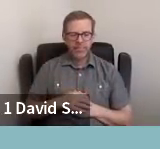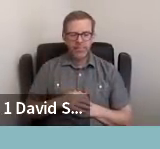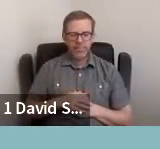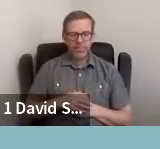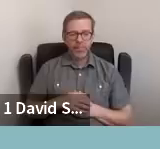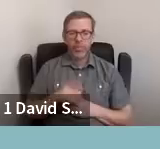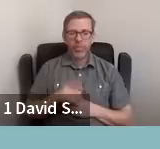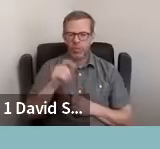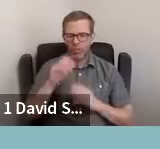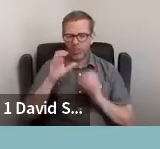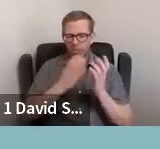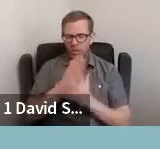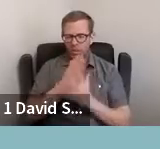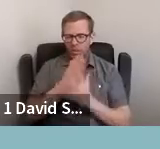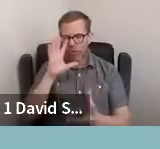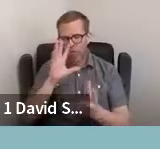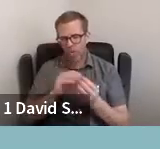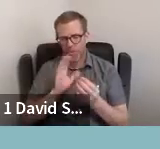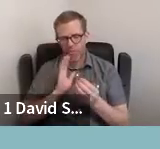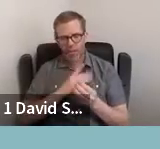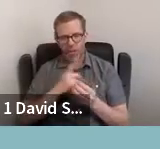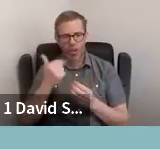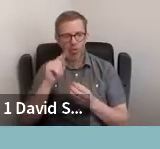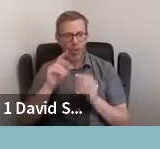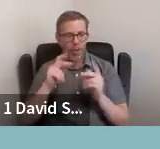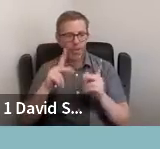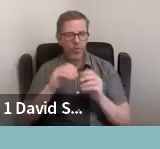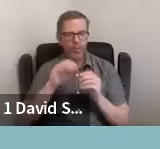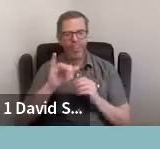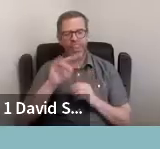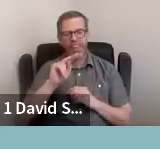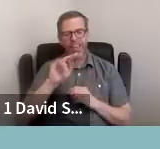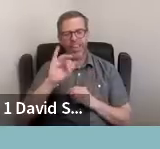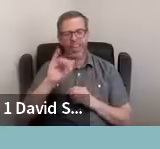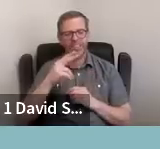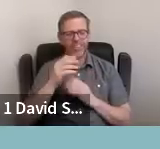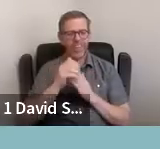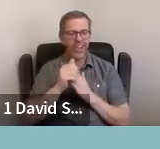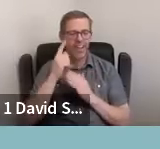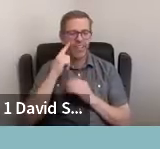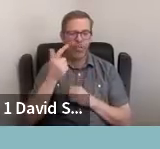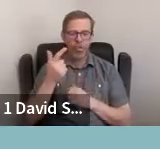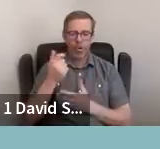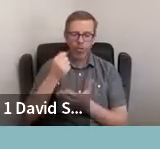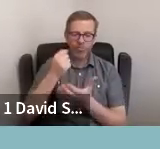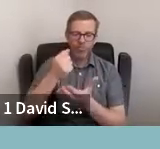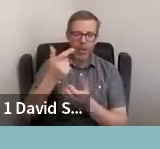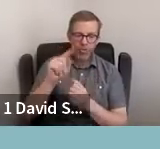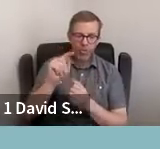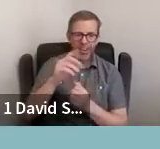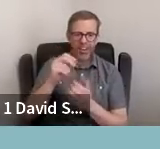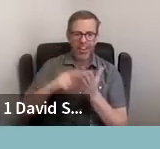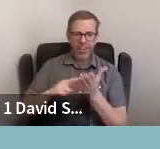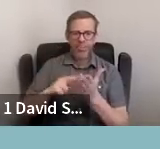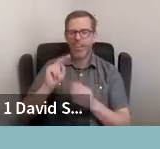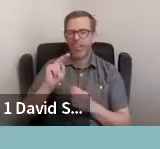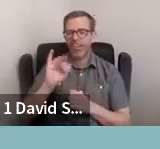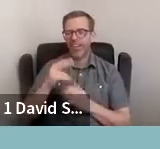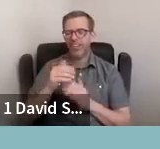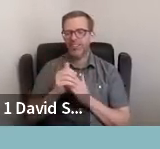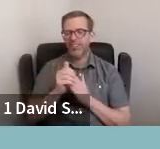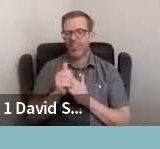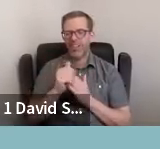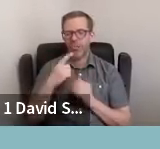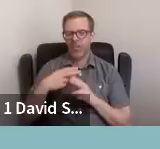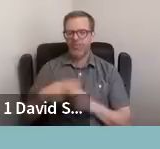You can search through all of our grant opportunities in the NIH Guide for Grants and Contracts. We call it the NIH Guide for short, which